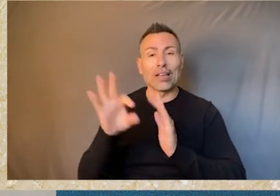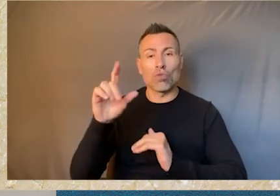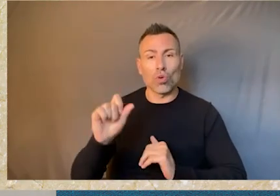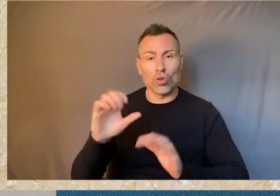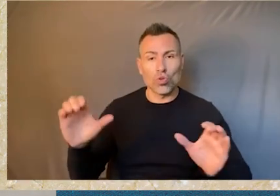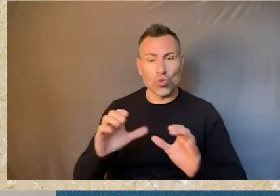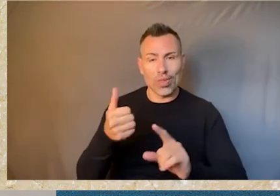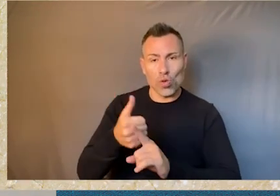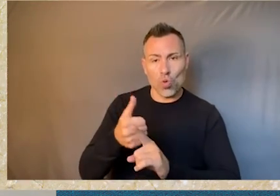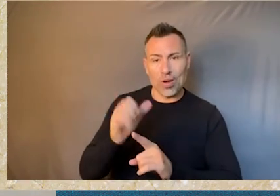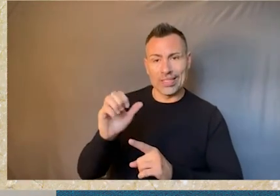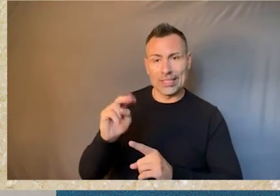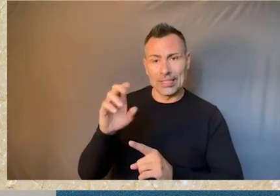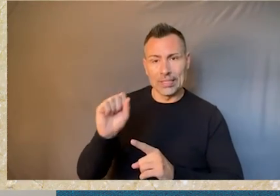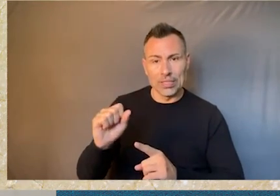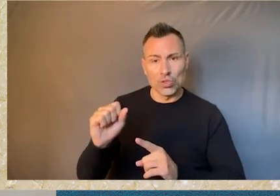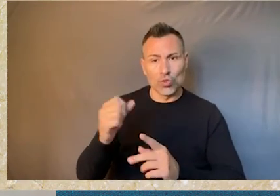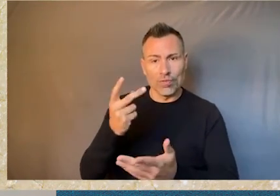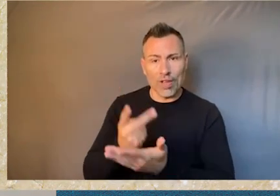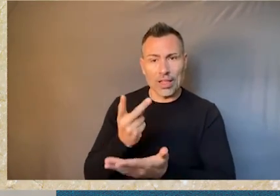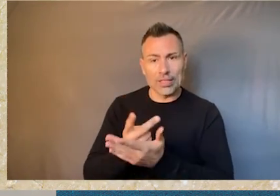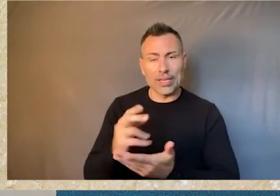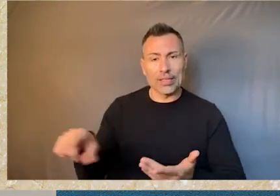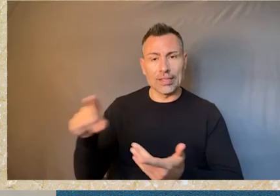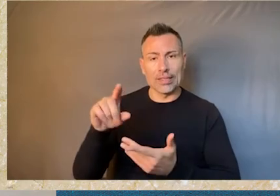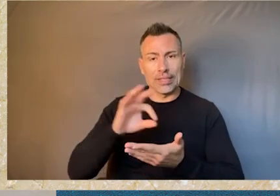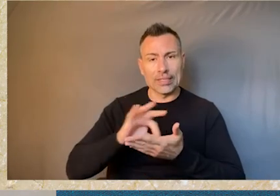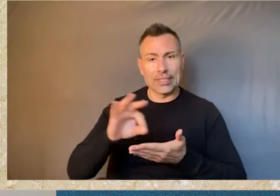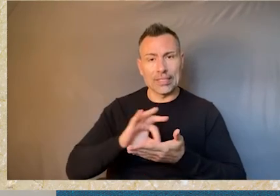own census to validate the statistics?